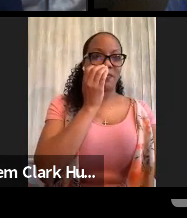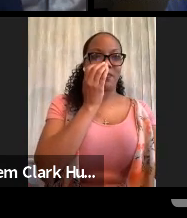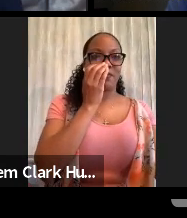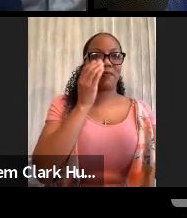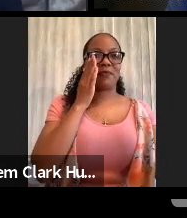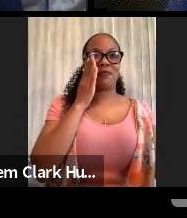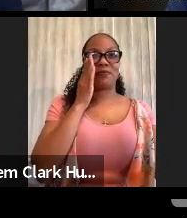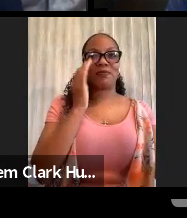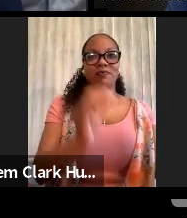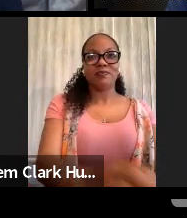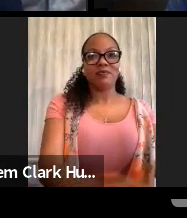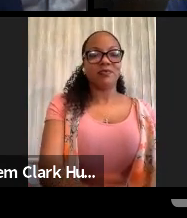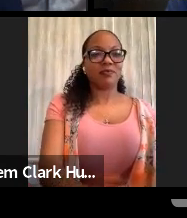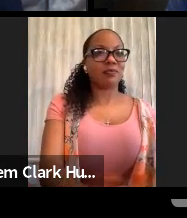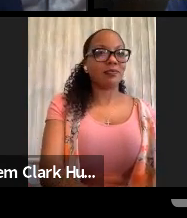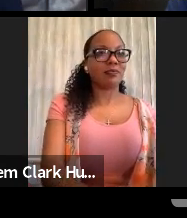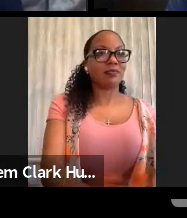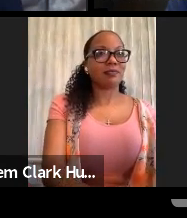Alderman Muhammad.